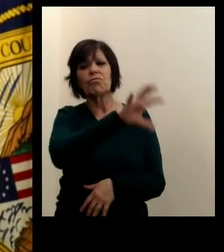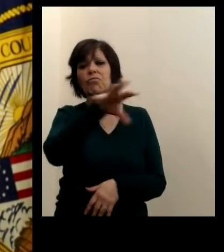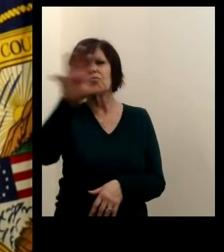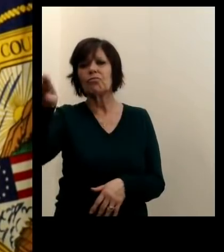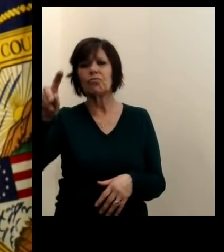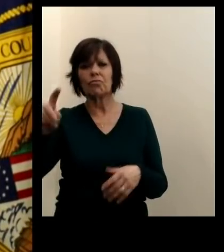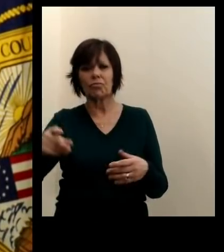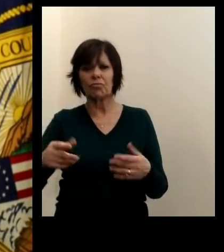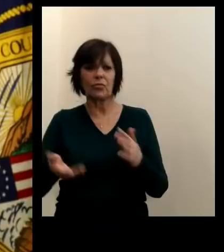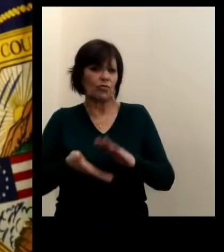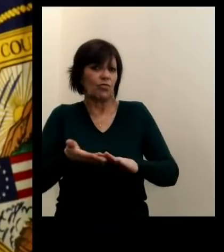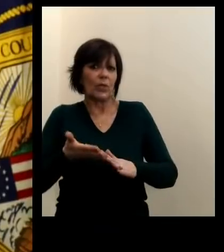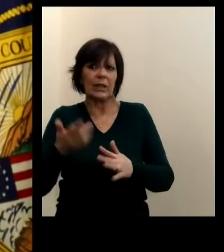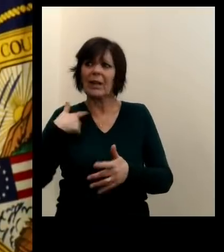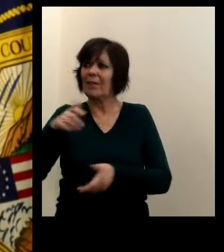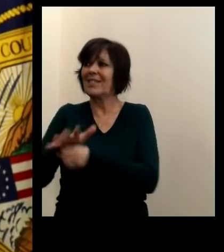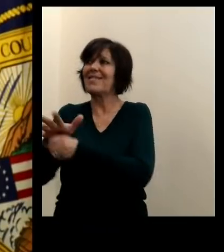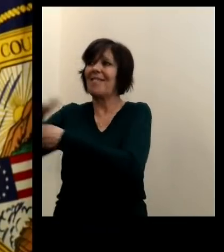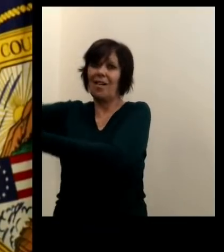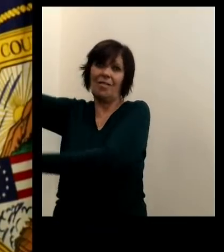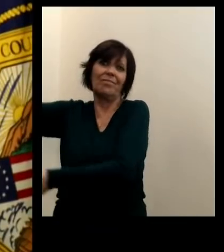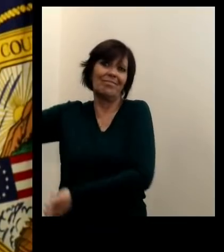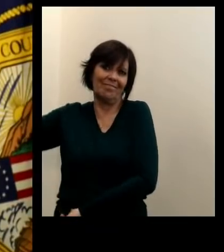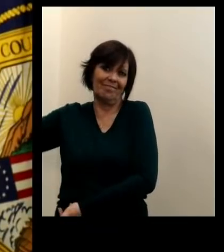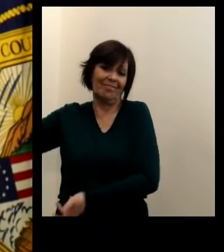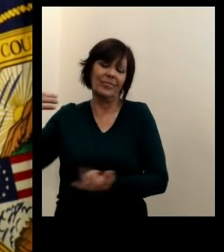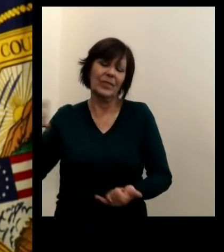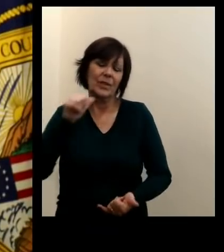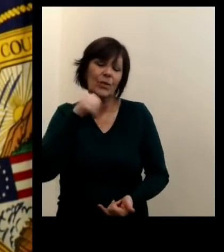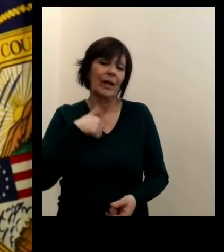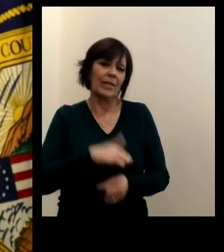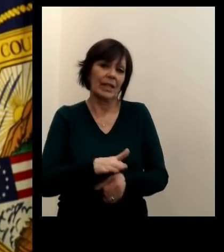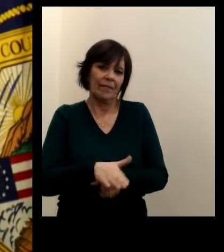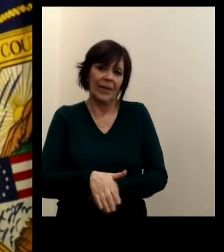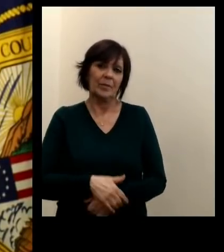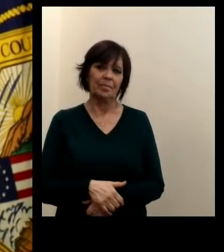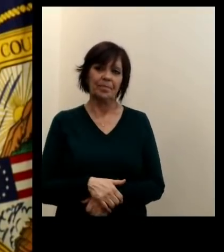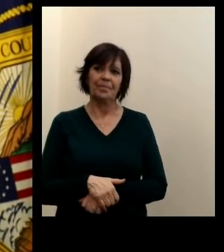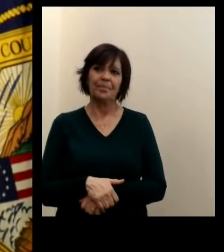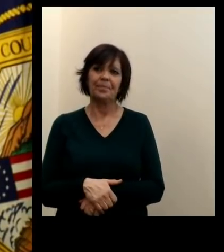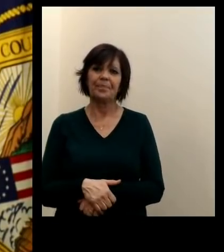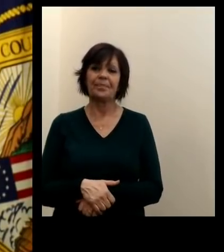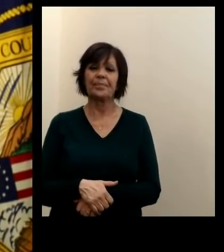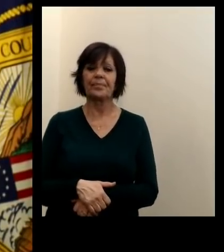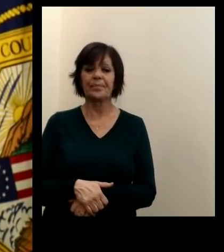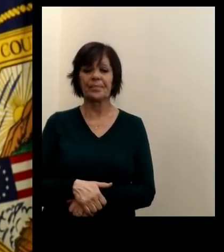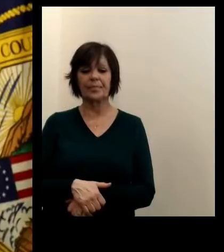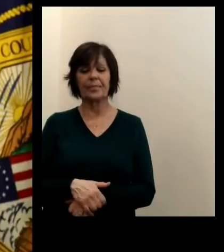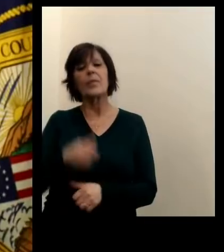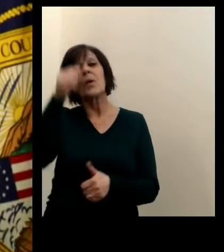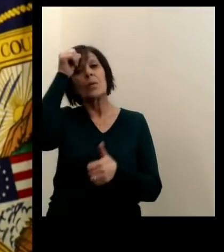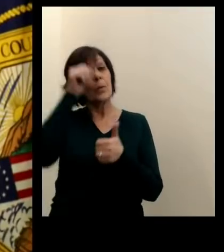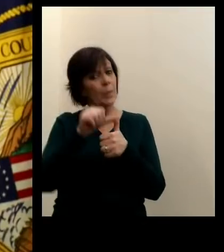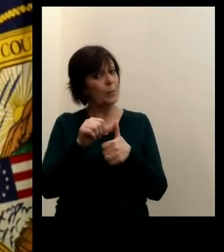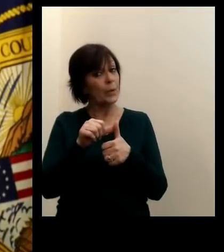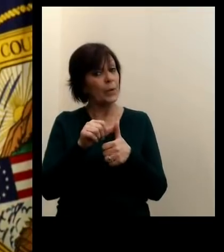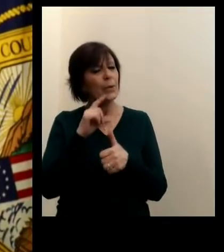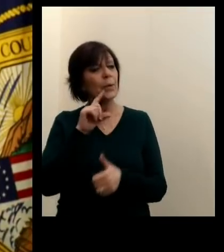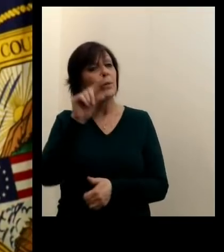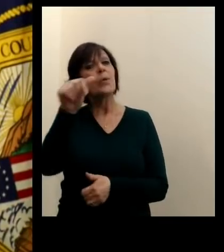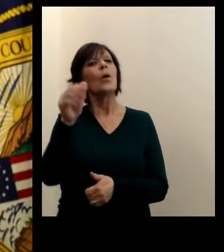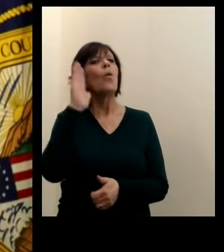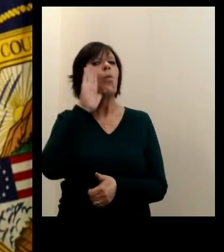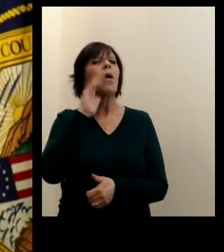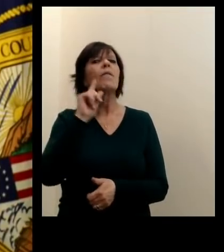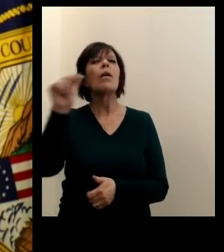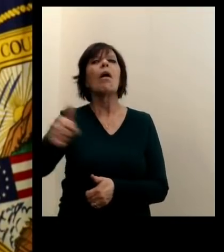running as they have been recently. But right now we don't have enough vaccines to get to 3 pods. And remember, there are going to be other